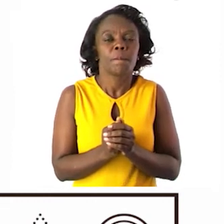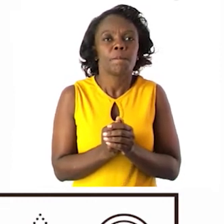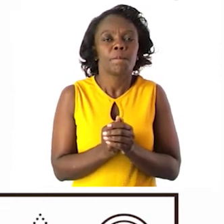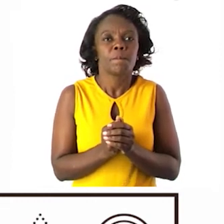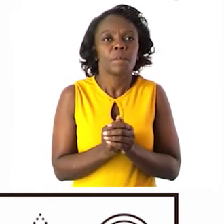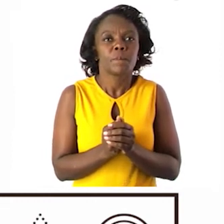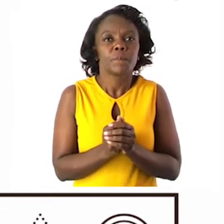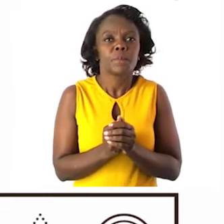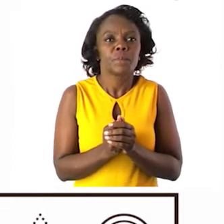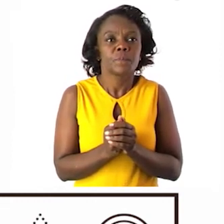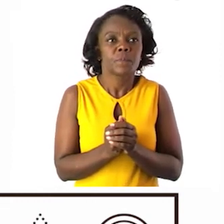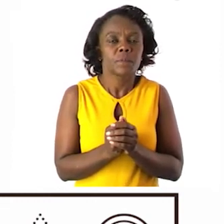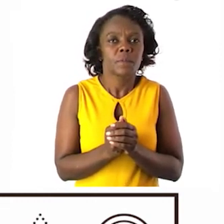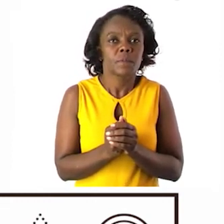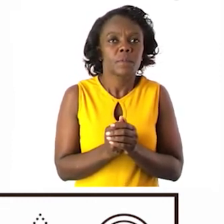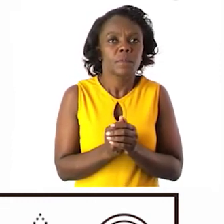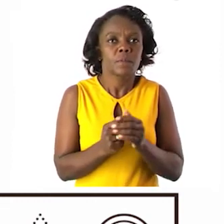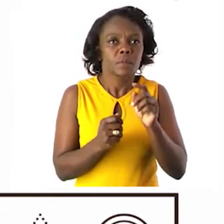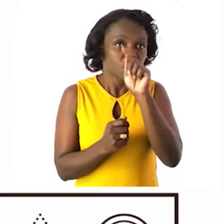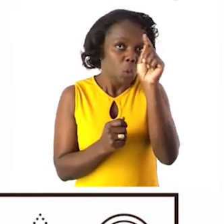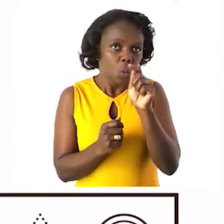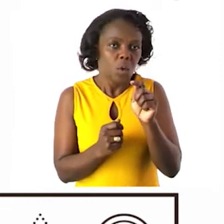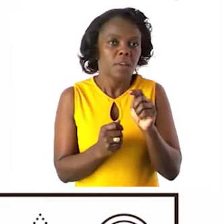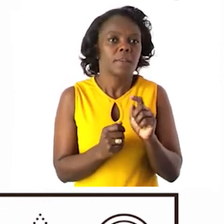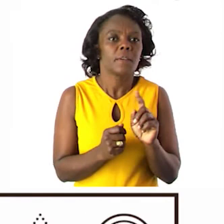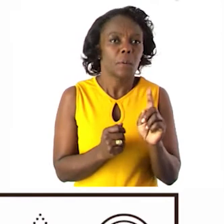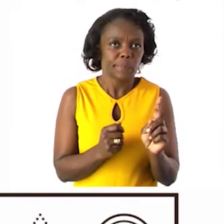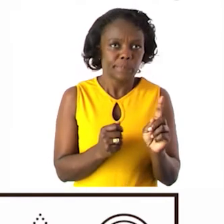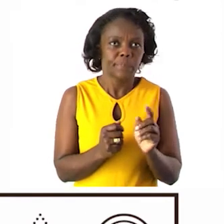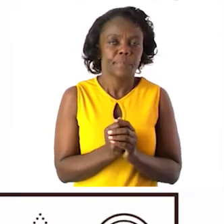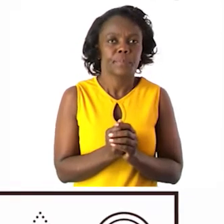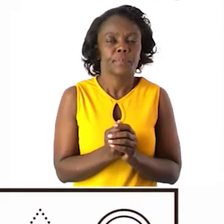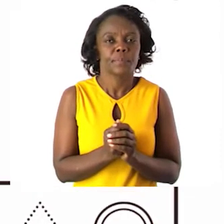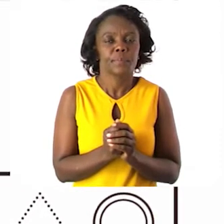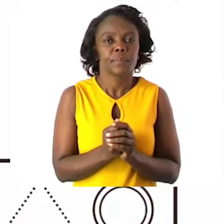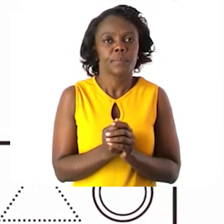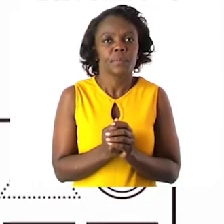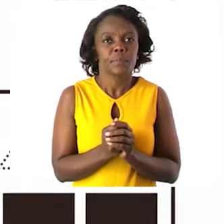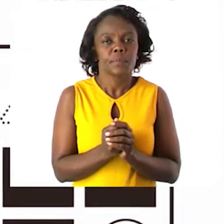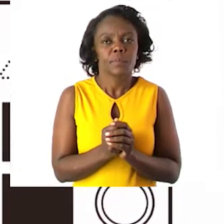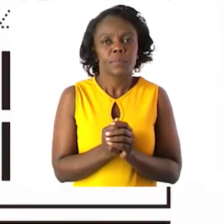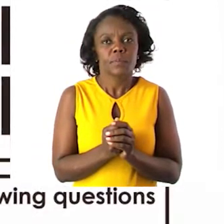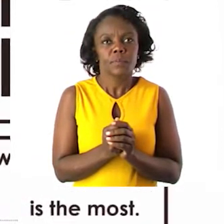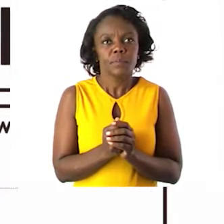right. Therefore, now let's come to our questions and see what is required of us to do about these